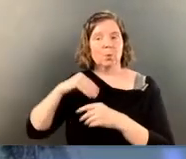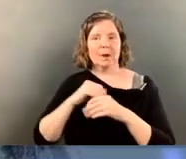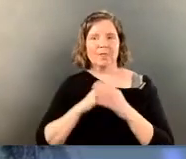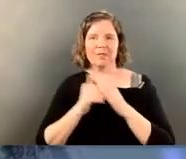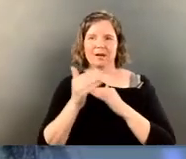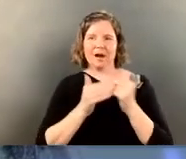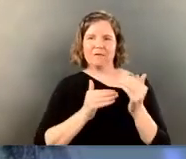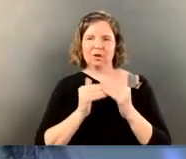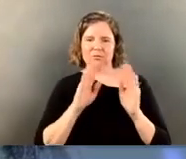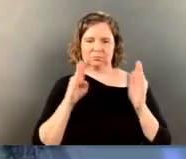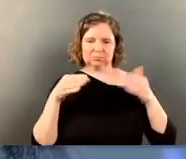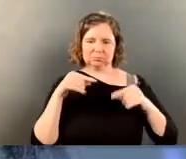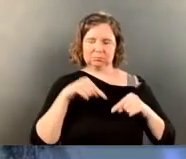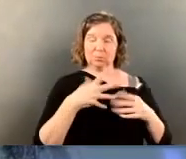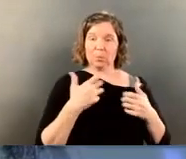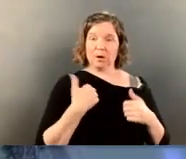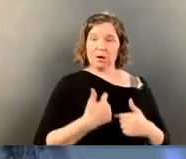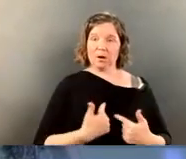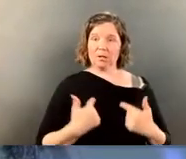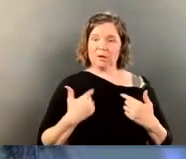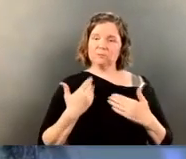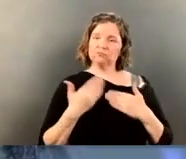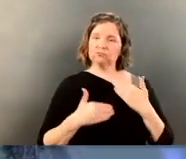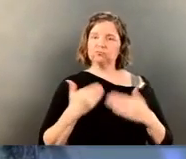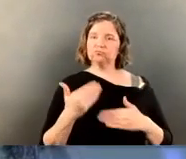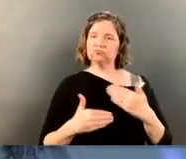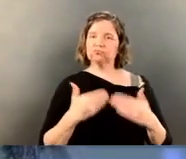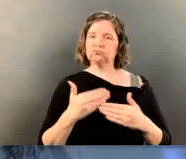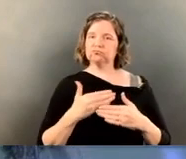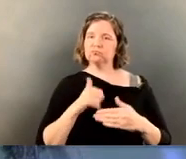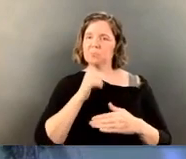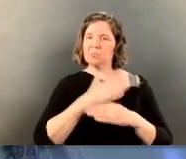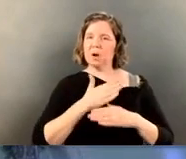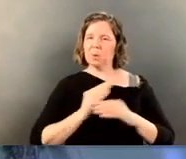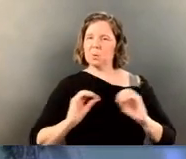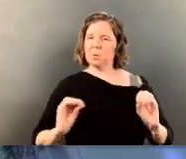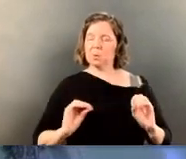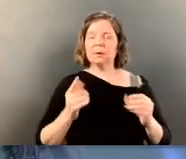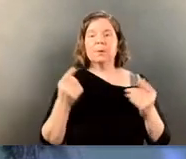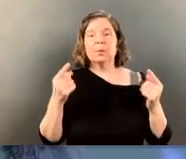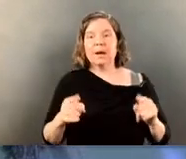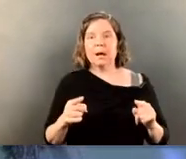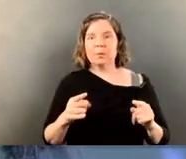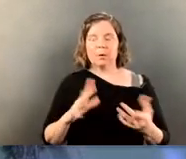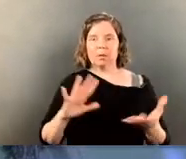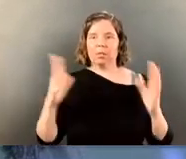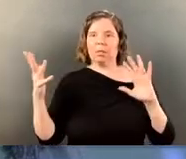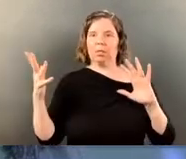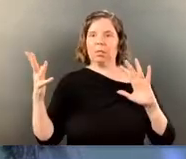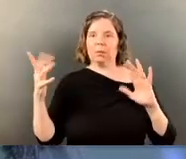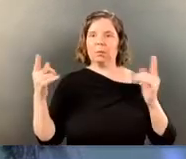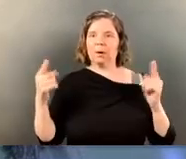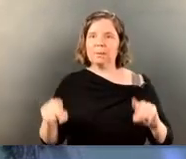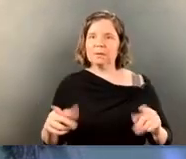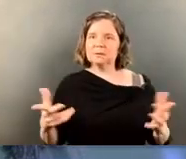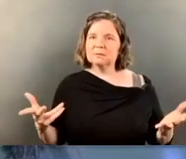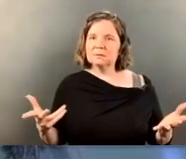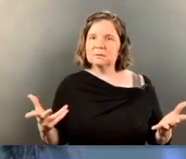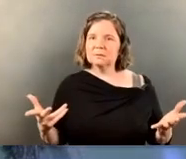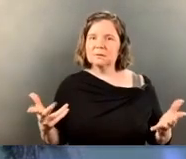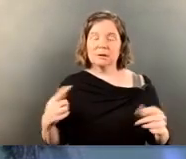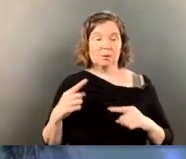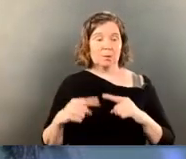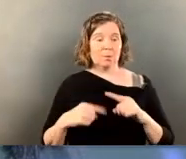comfort. And we want our life to go on undisturbed. But what happens when we do get disturbed? What happens